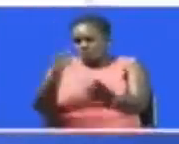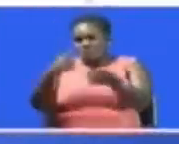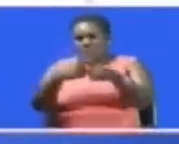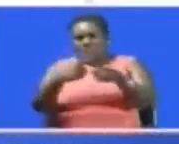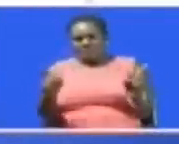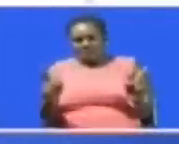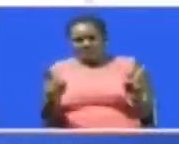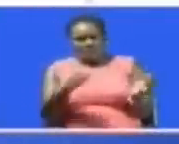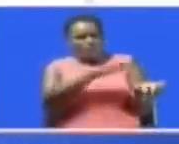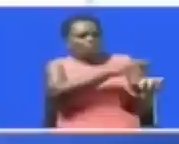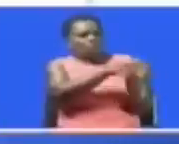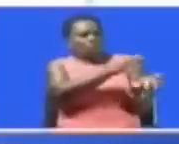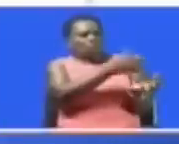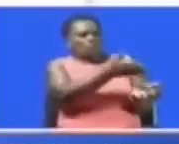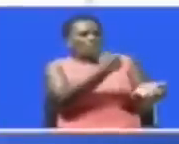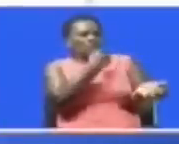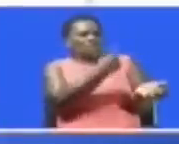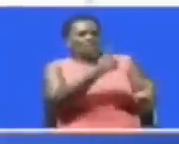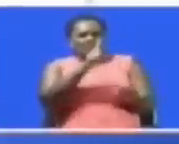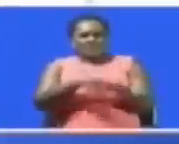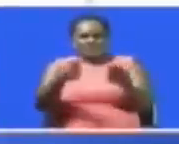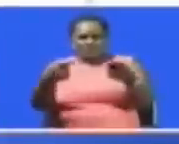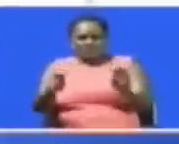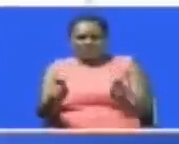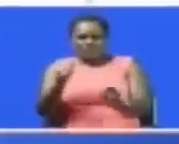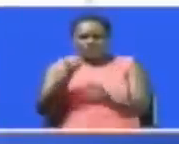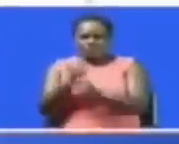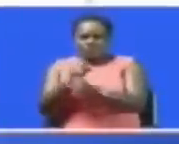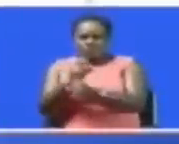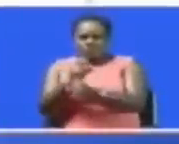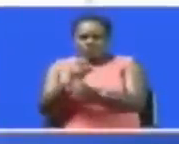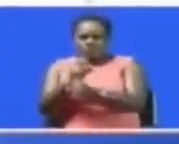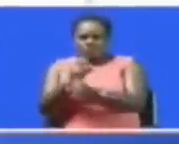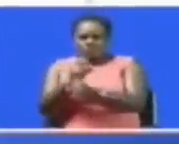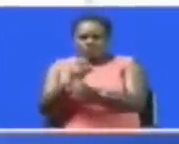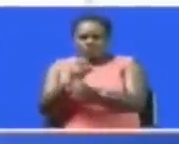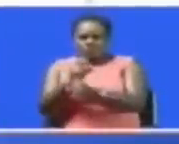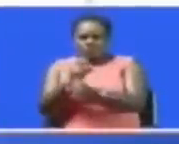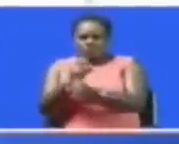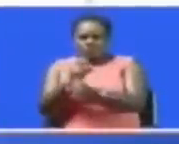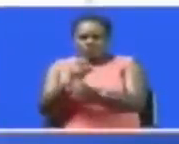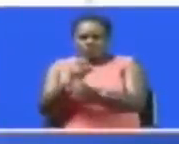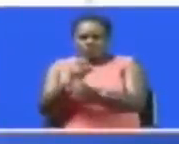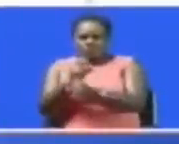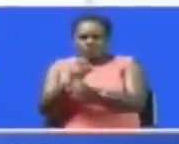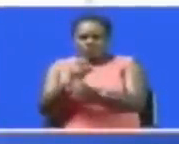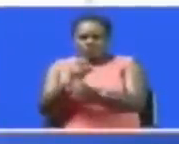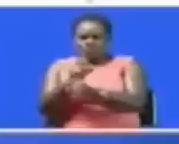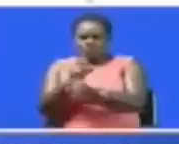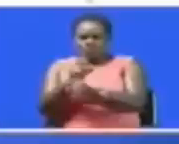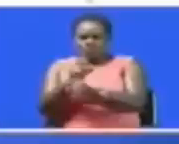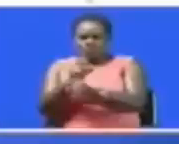but Murkomen here will tell you, whenever we try to do an oversight,